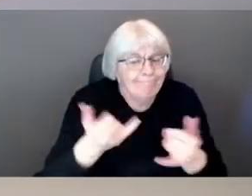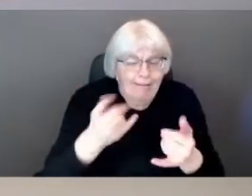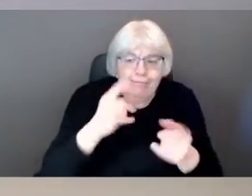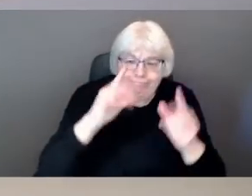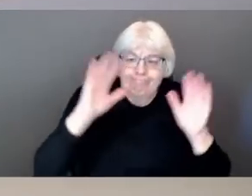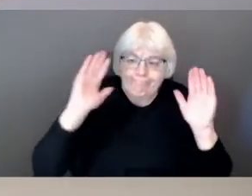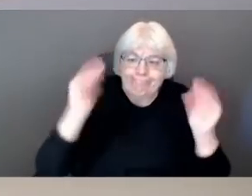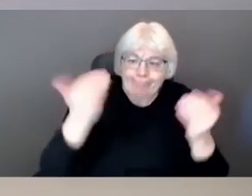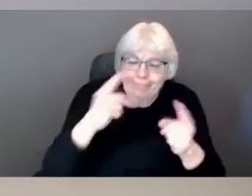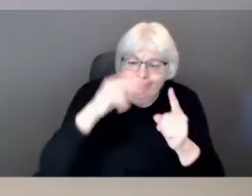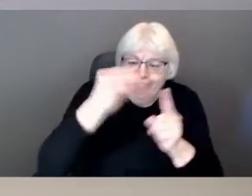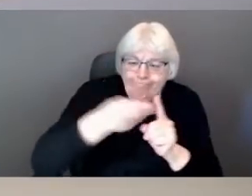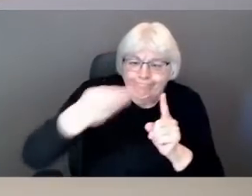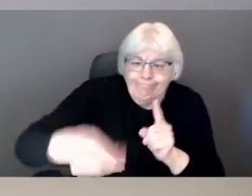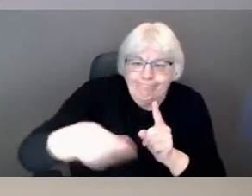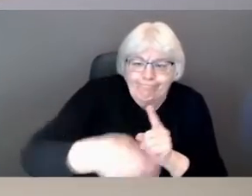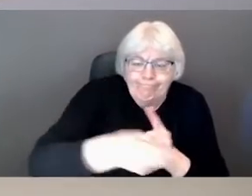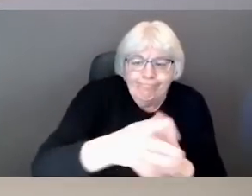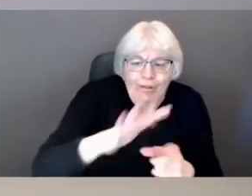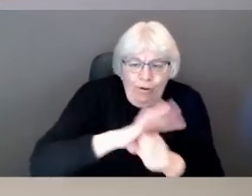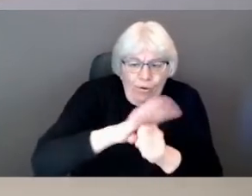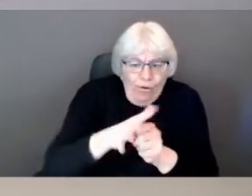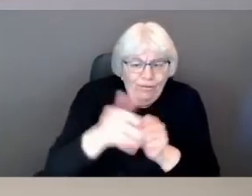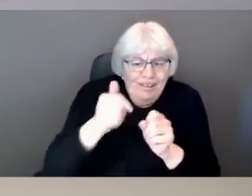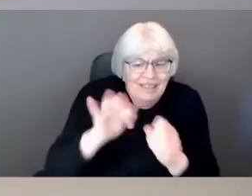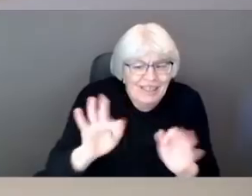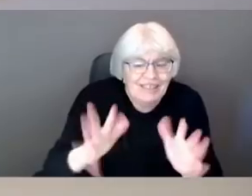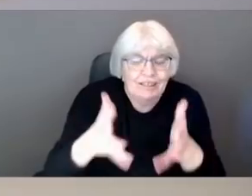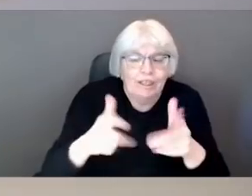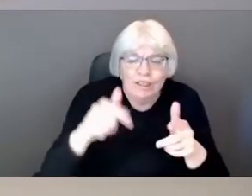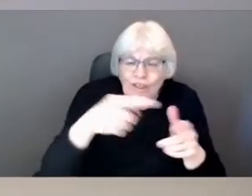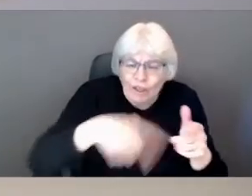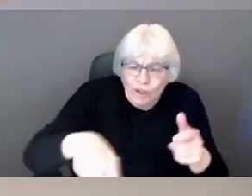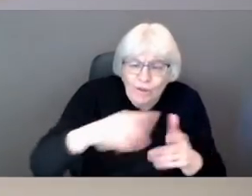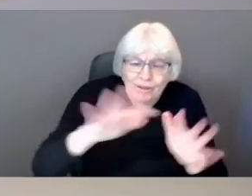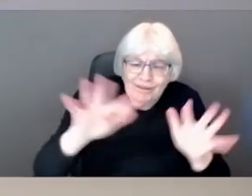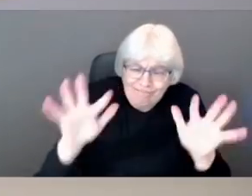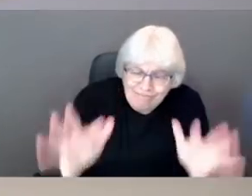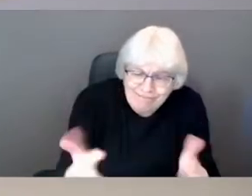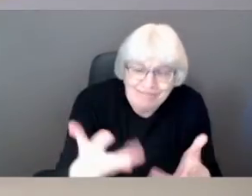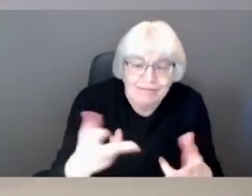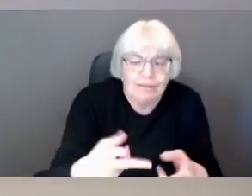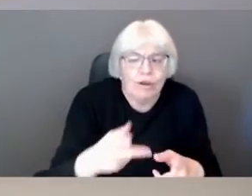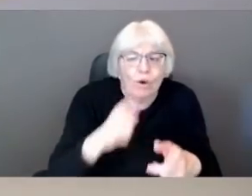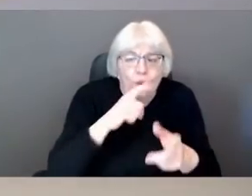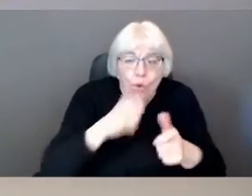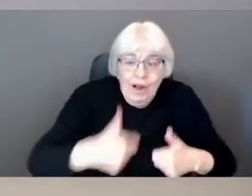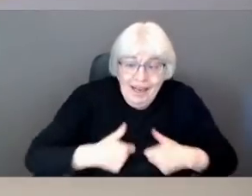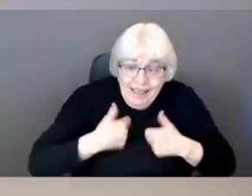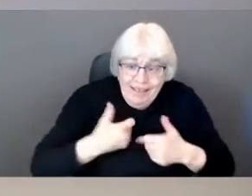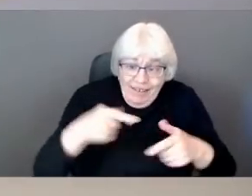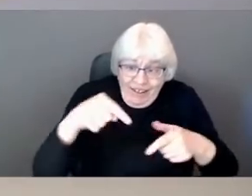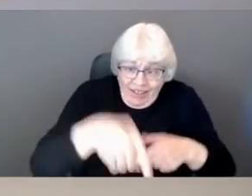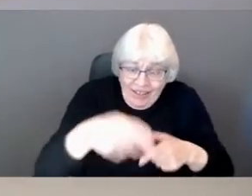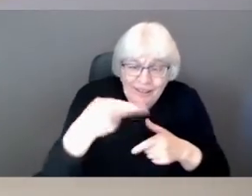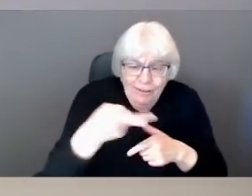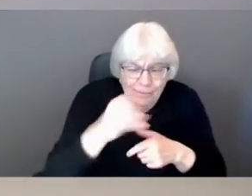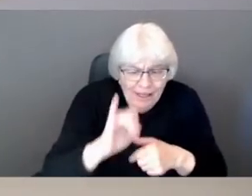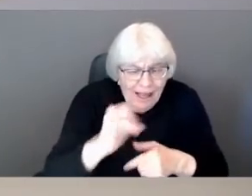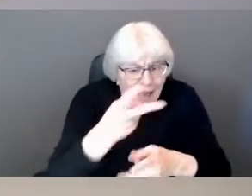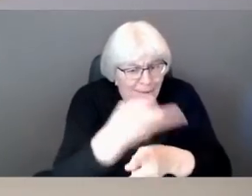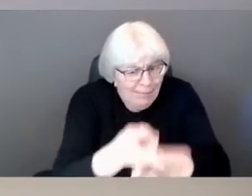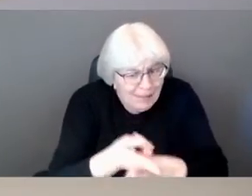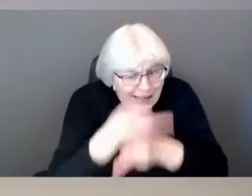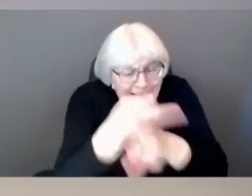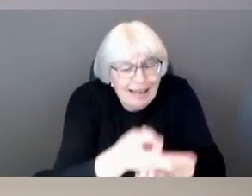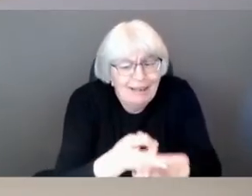move. I urge all residents of PEI to pay extra attention to the public health measures. Get fully vaccinated,